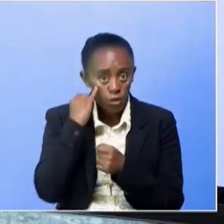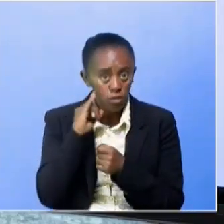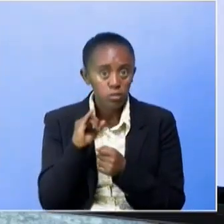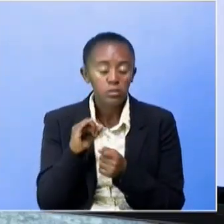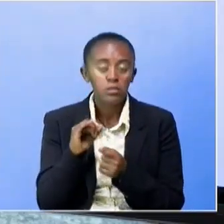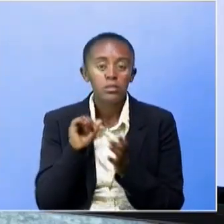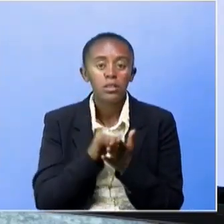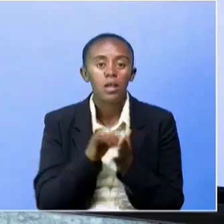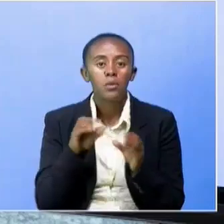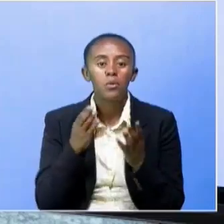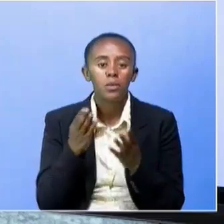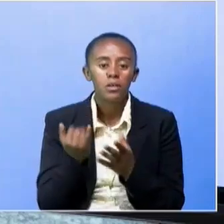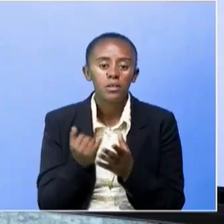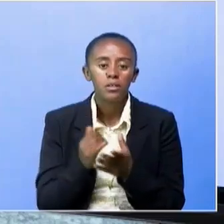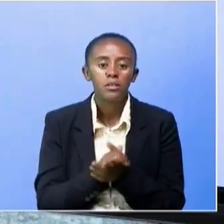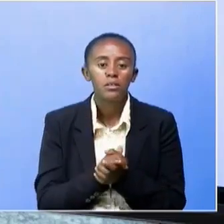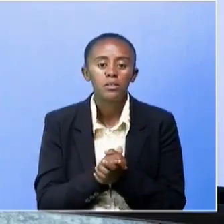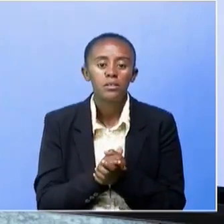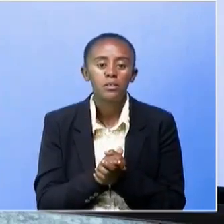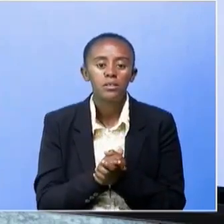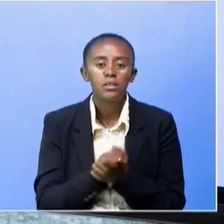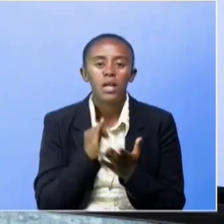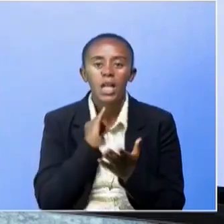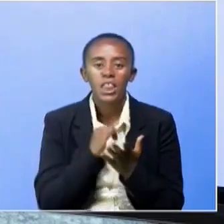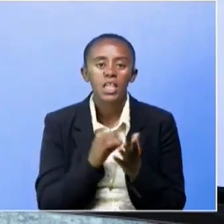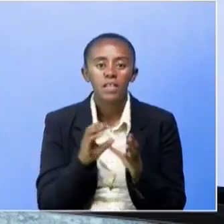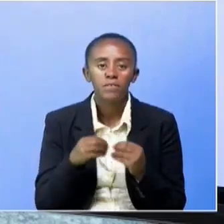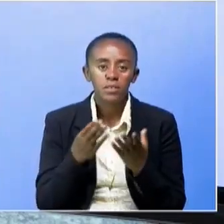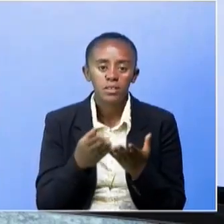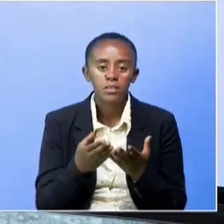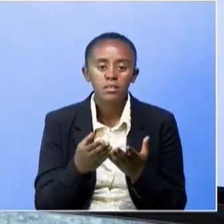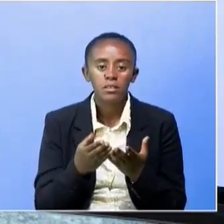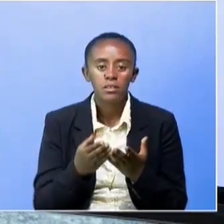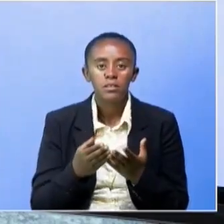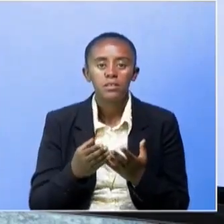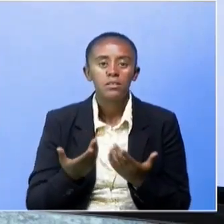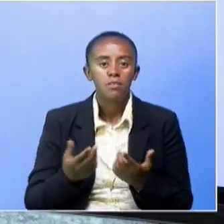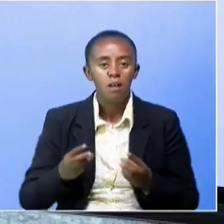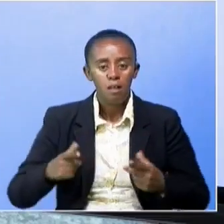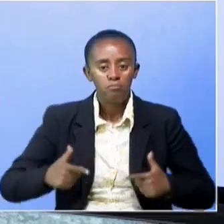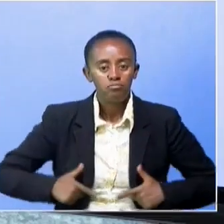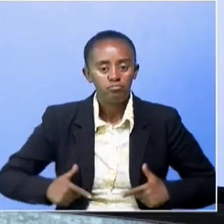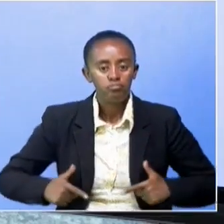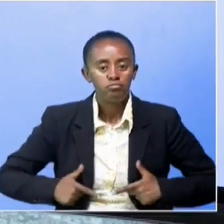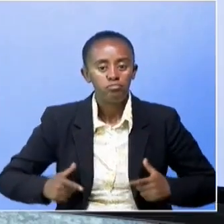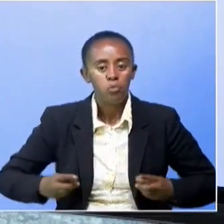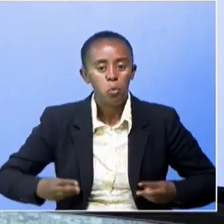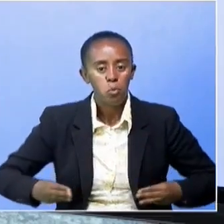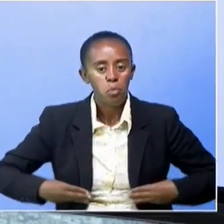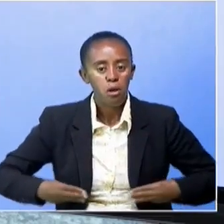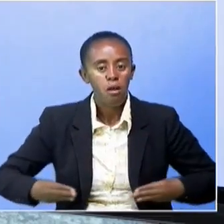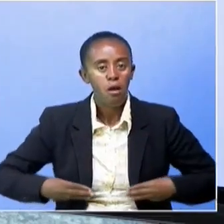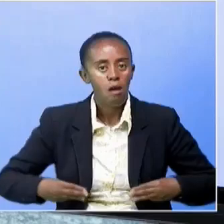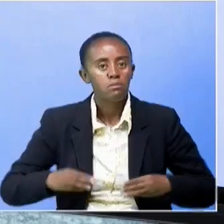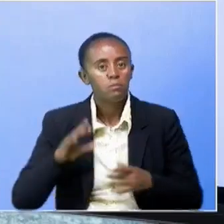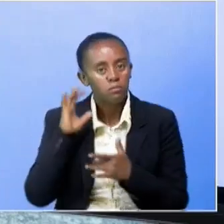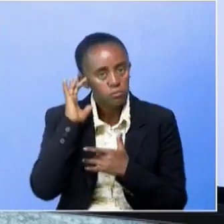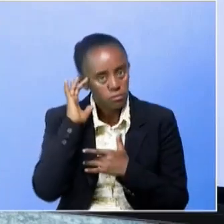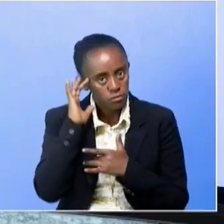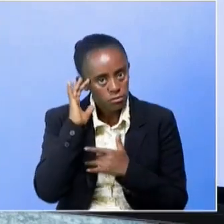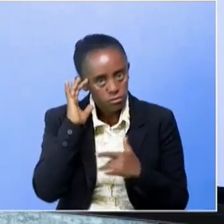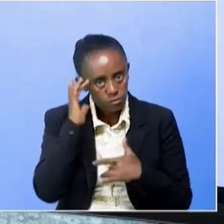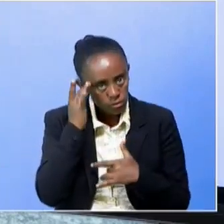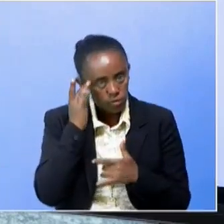we gave is it gives people lung diseases. So we're going to further explain